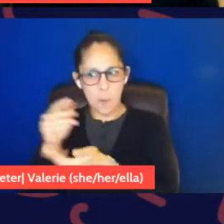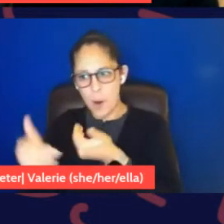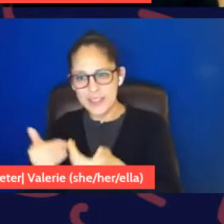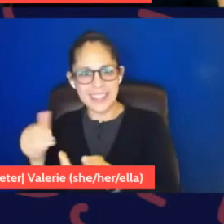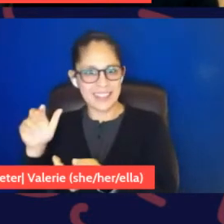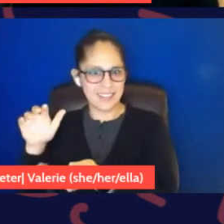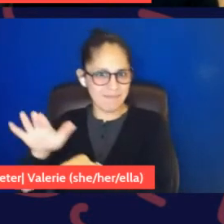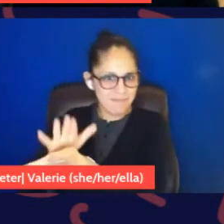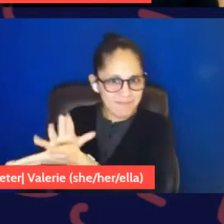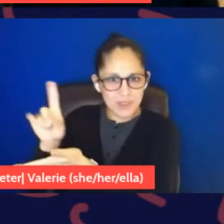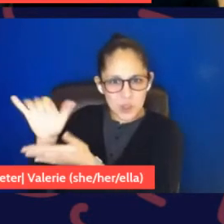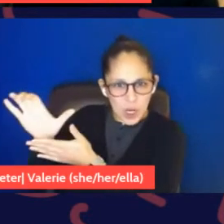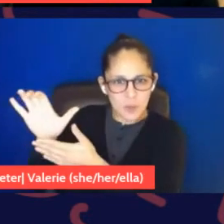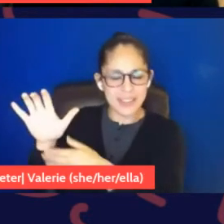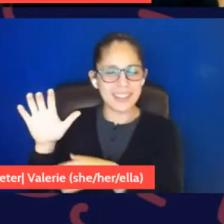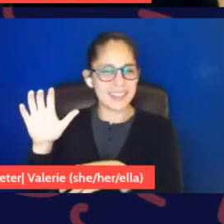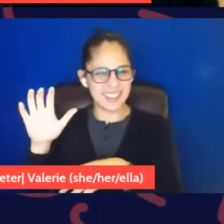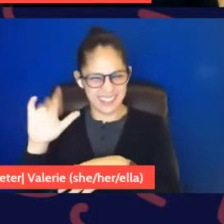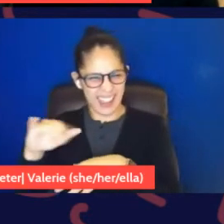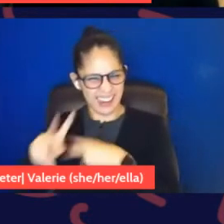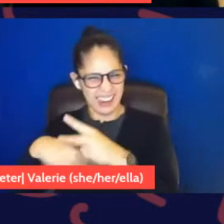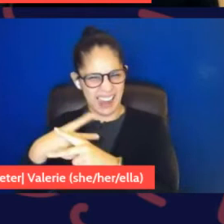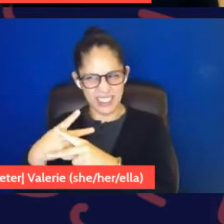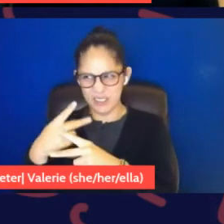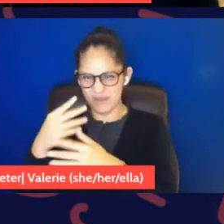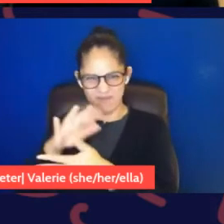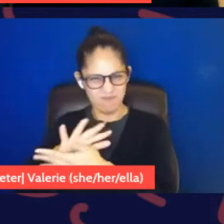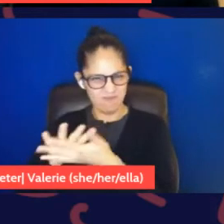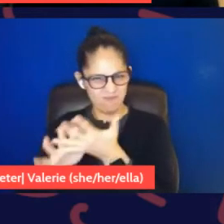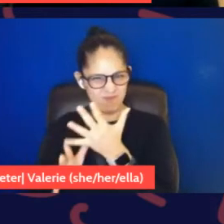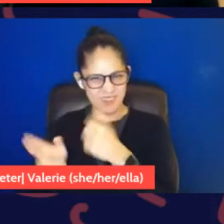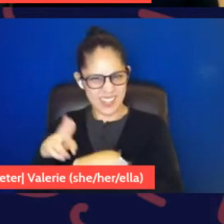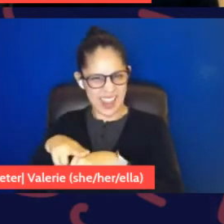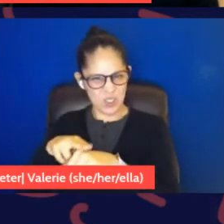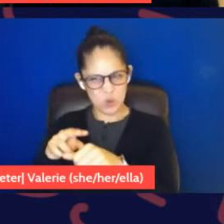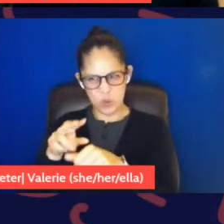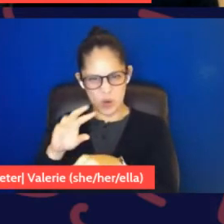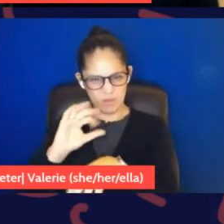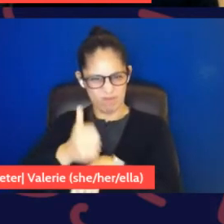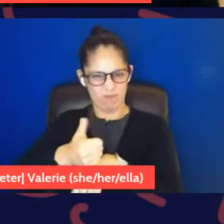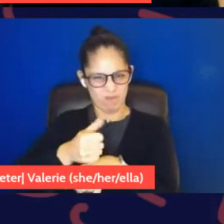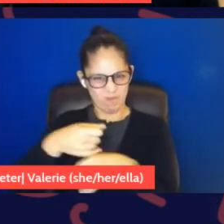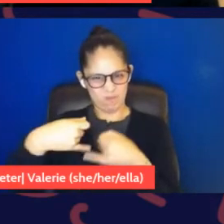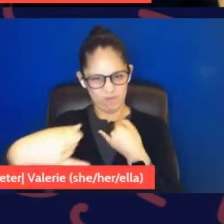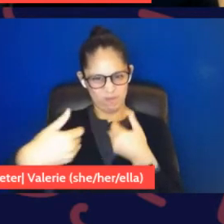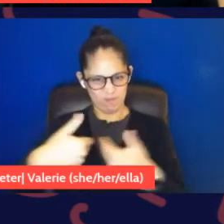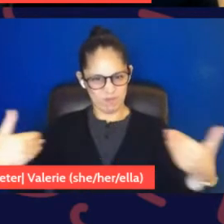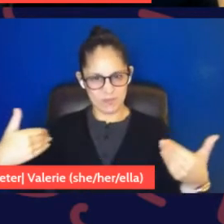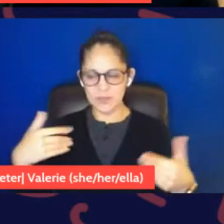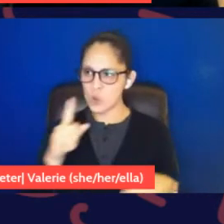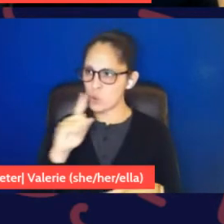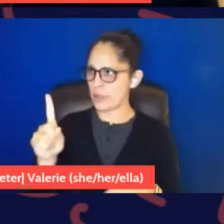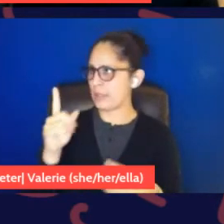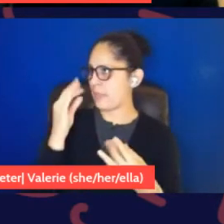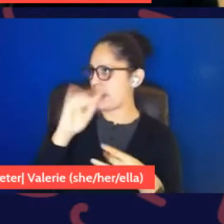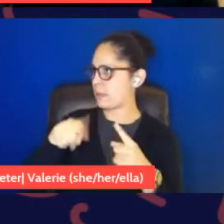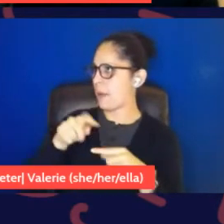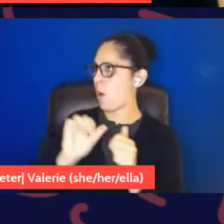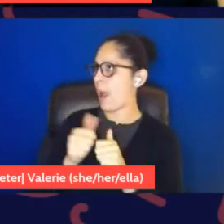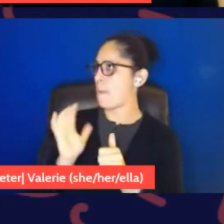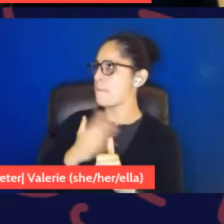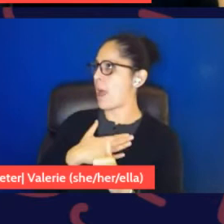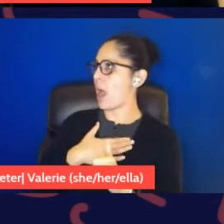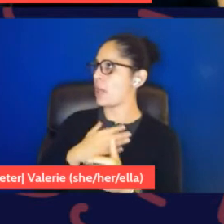Undocuments, you know, was very specifically and pointedly like a way to think about my relationship to documentation and policy explicitly.